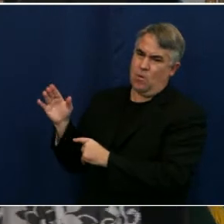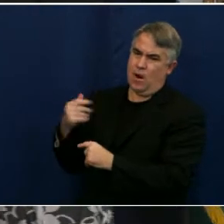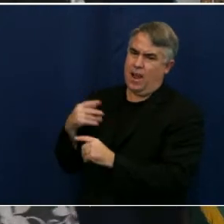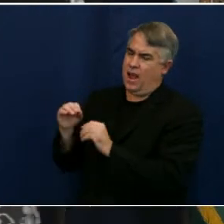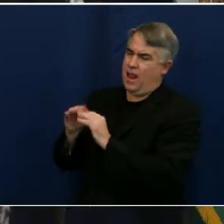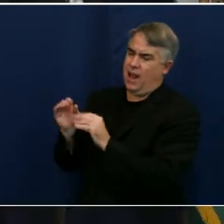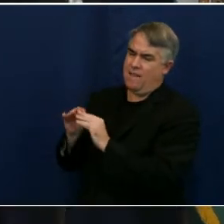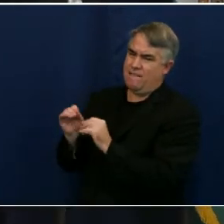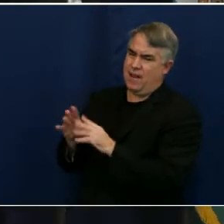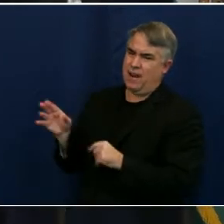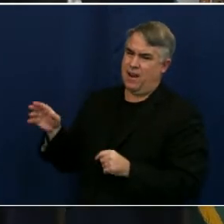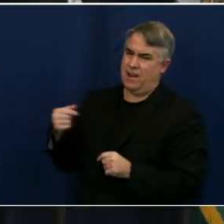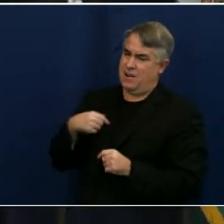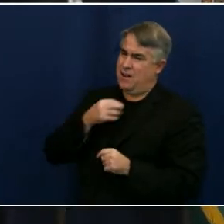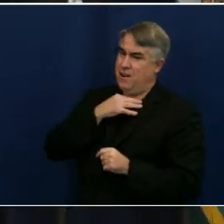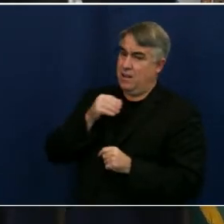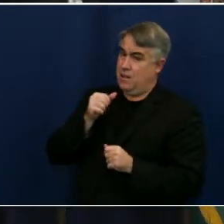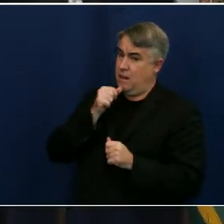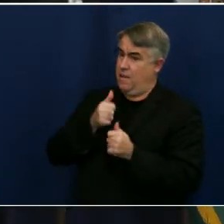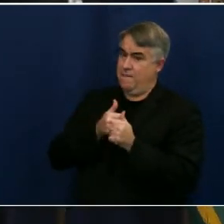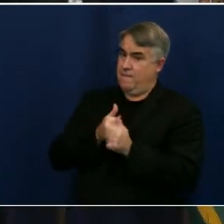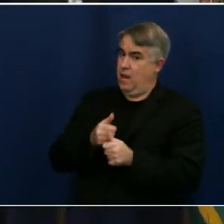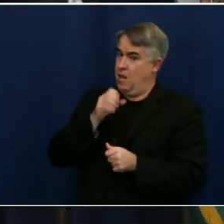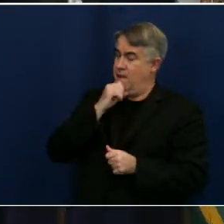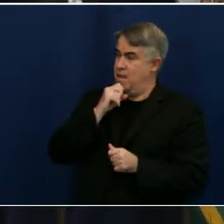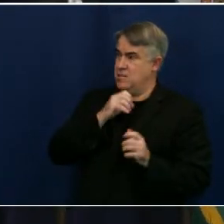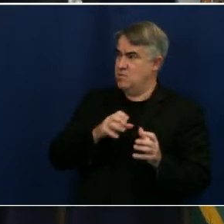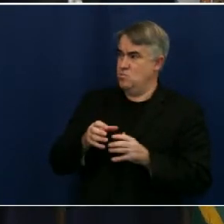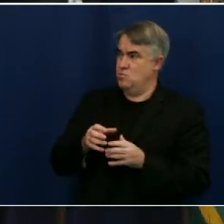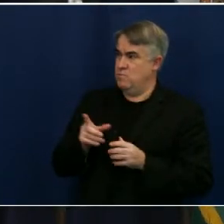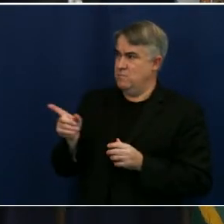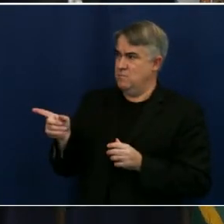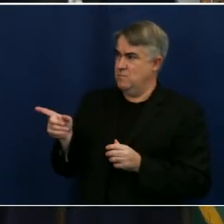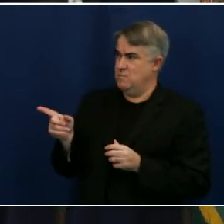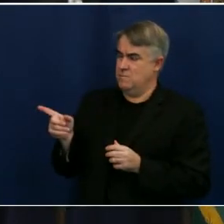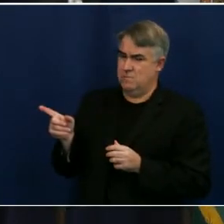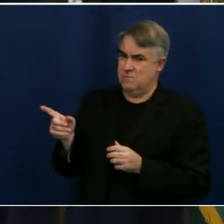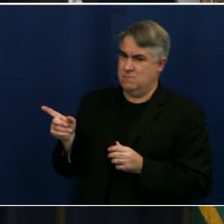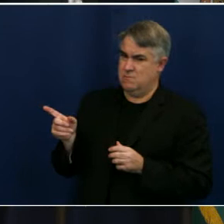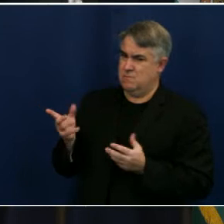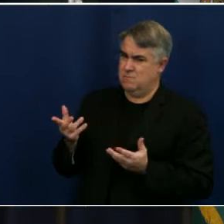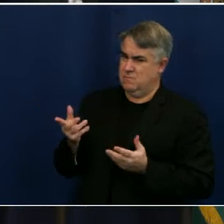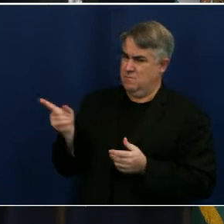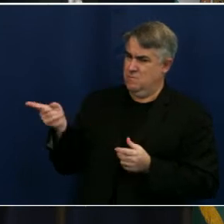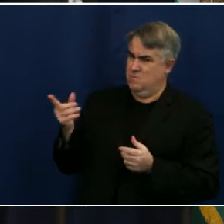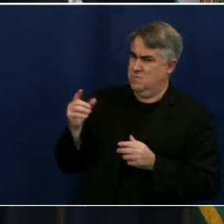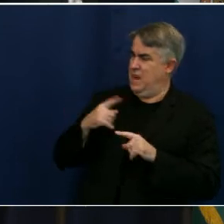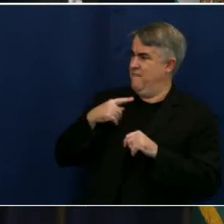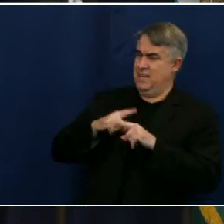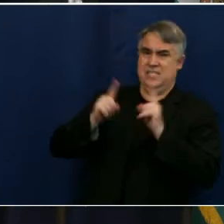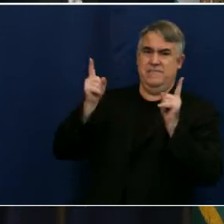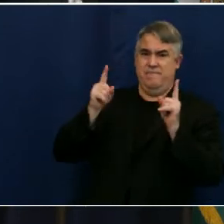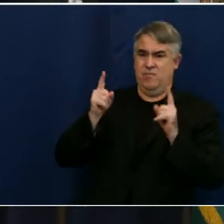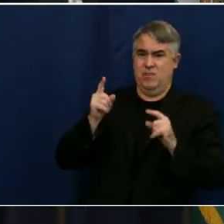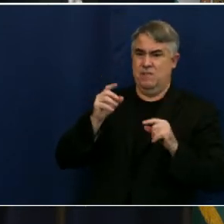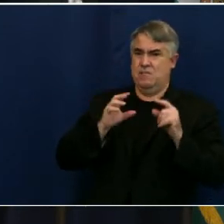possibility that instead of the age base that came out today, we could continue going with the tiers that are already out there because it's confusing? Well, the